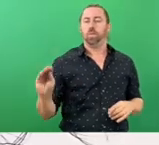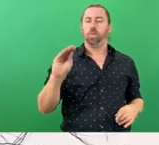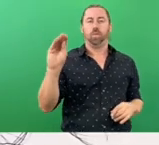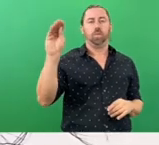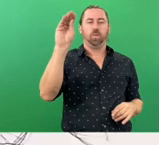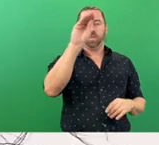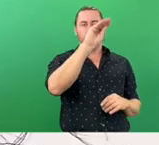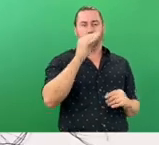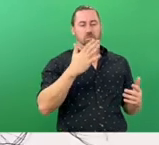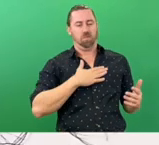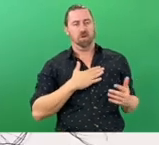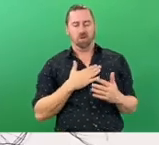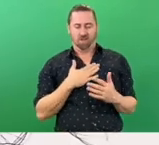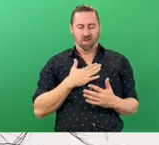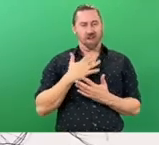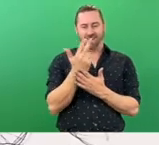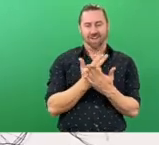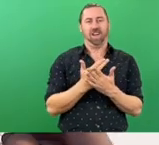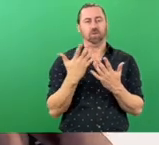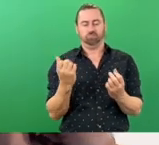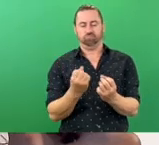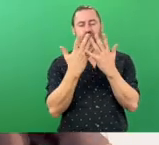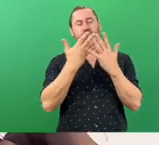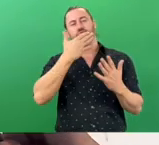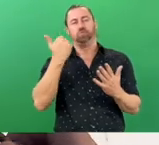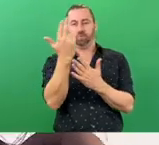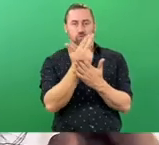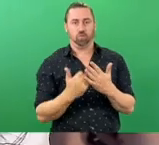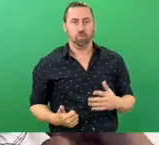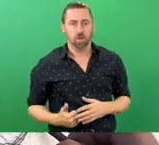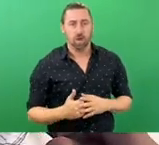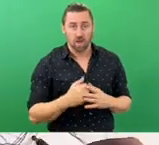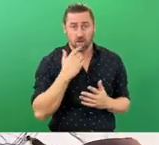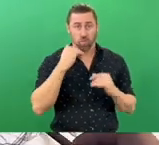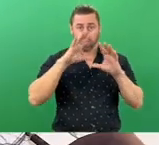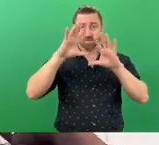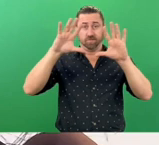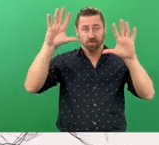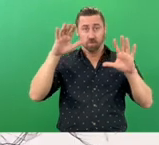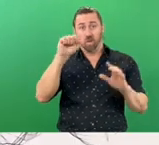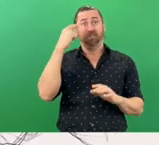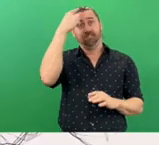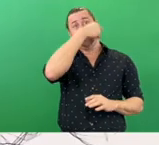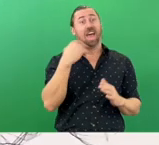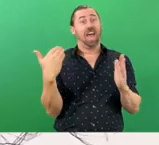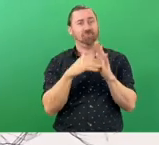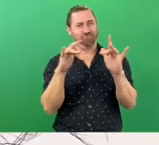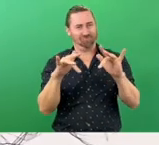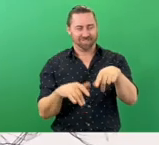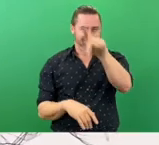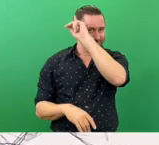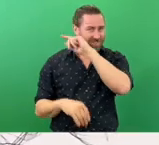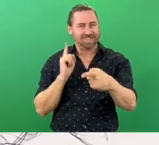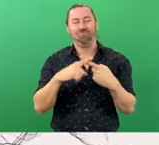will come through, the more beautiful that drawing will be, okay? And we haven't even added your face to it yet. All